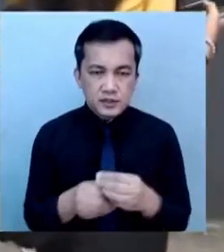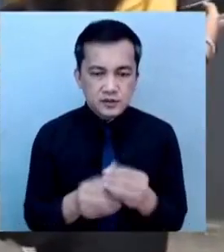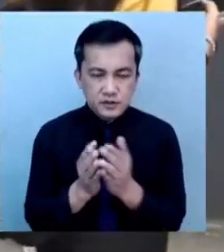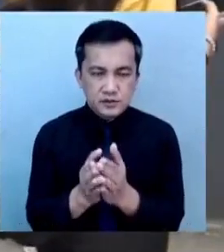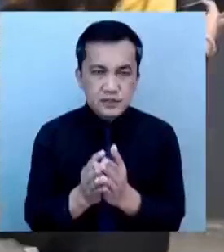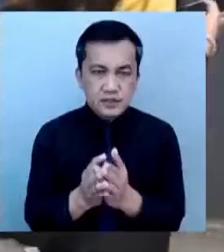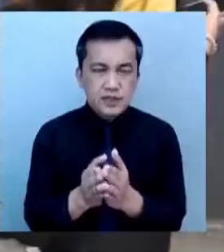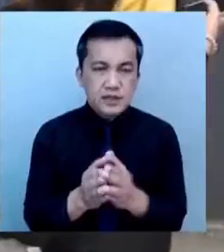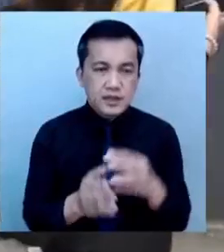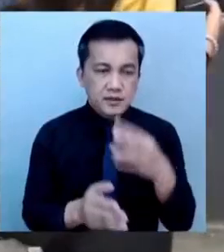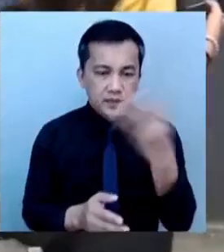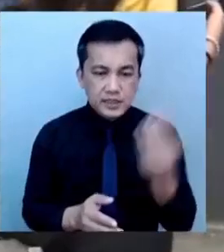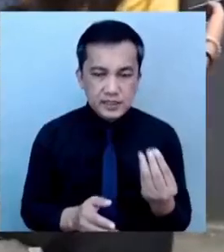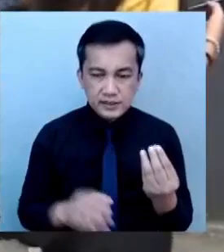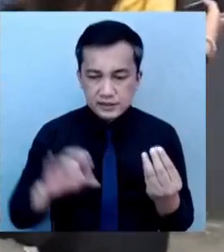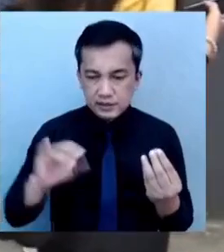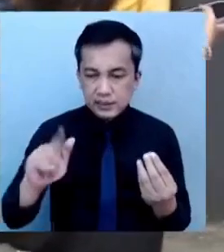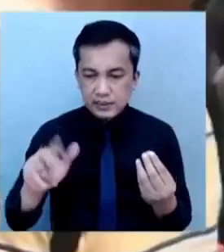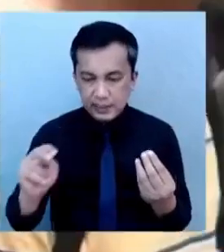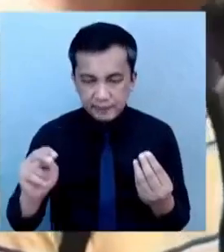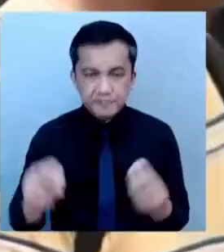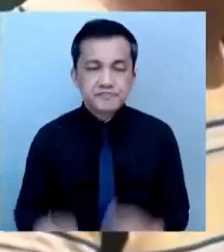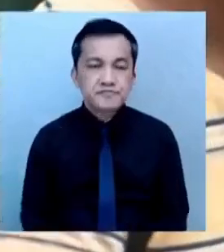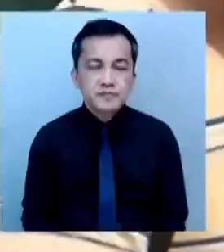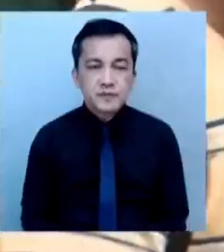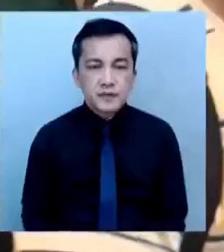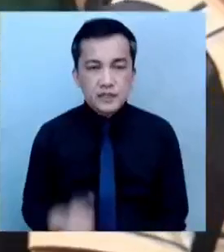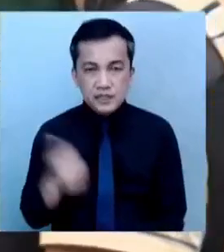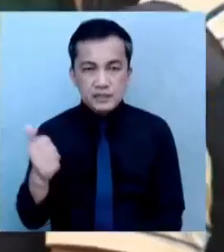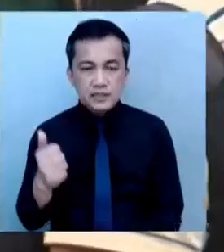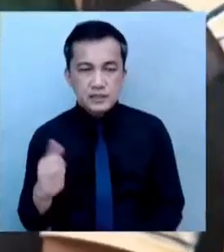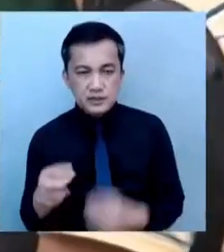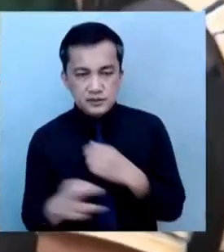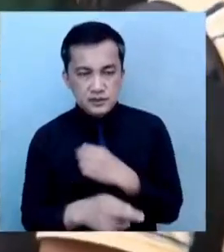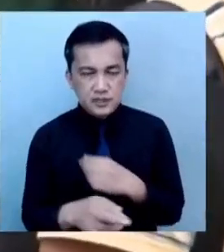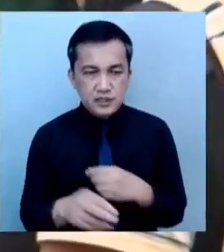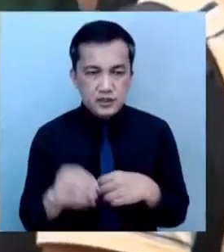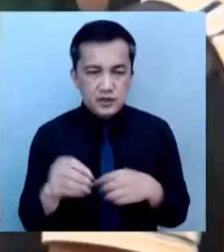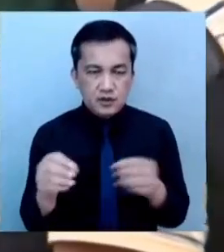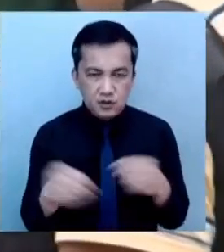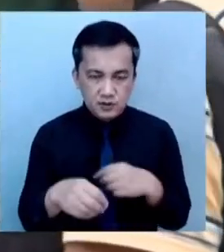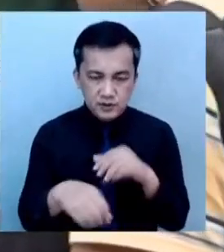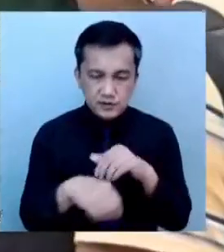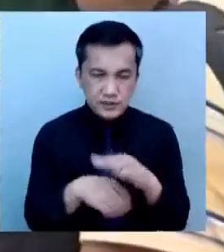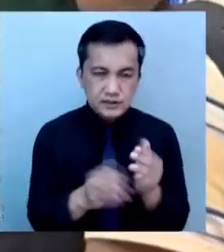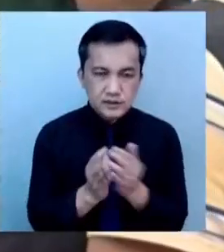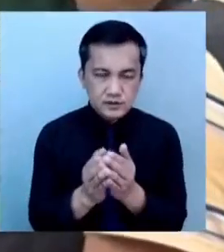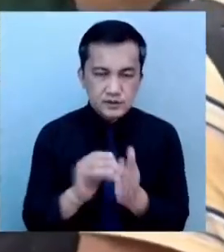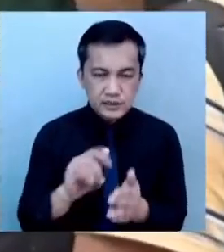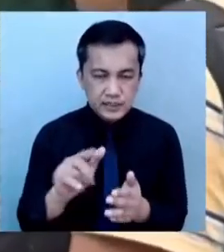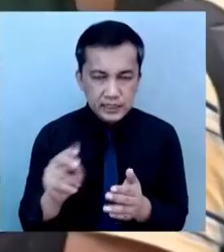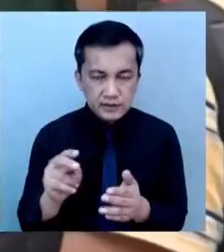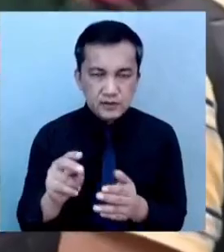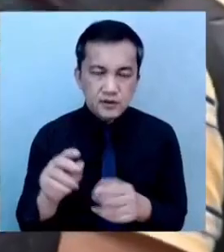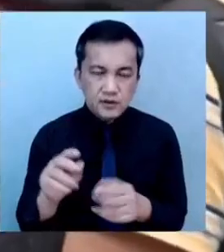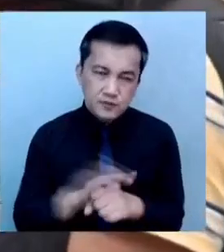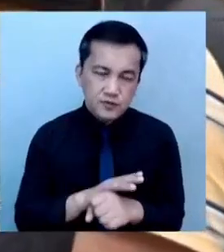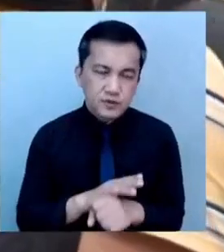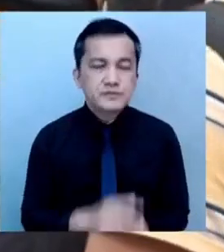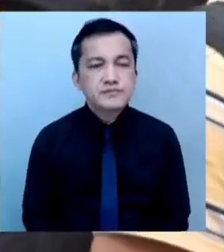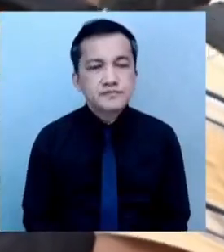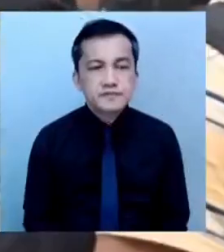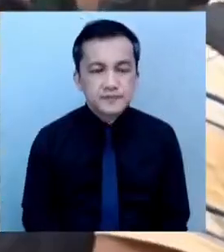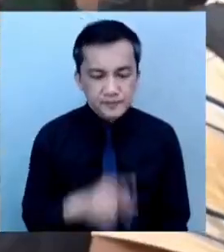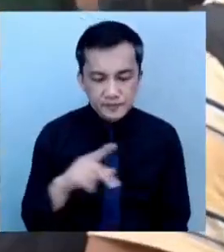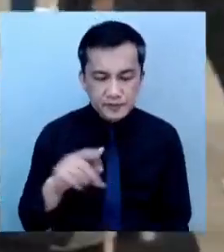They have also requested other regional offices to send ships. Since the ships to Katiklan are fully booked, PPA Batangas Port